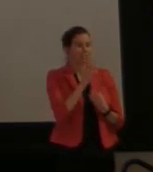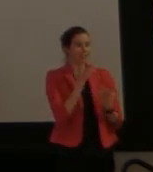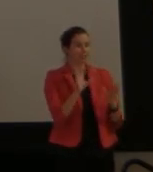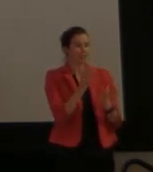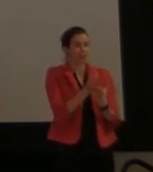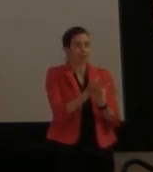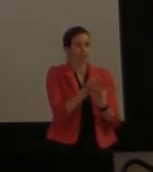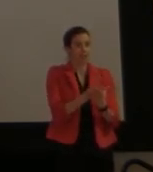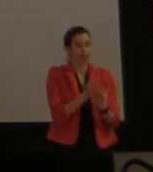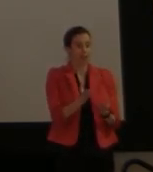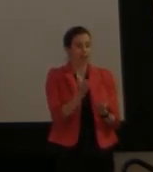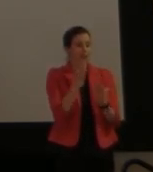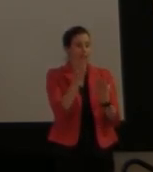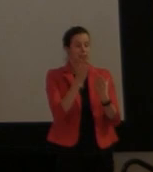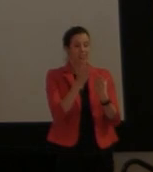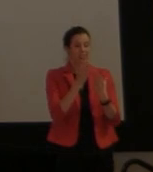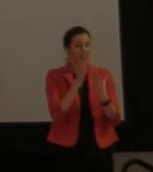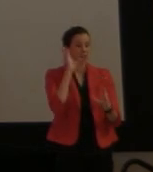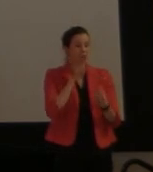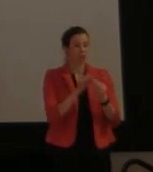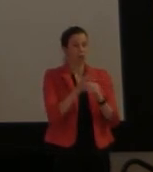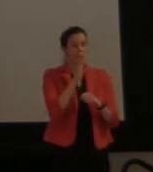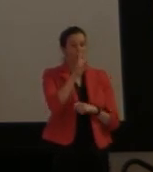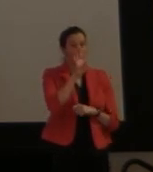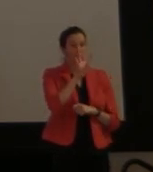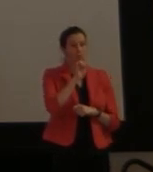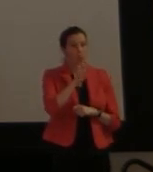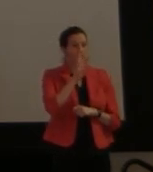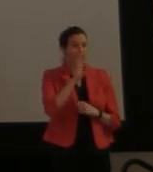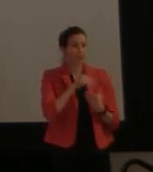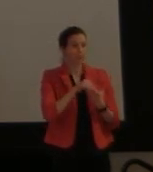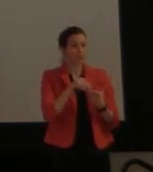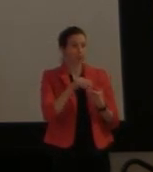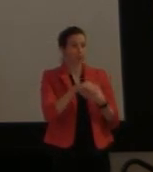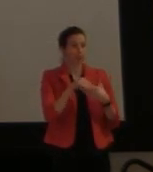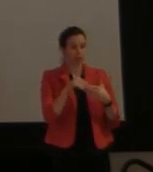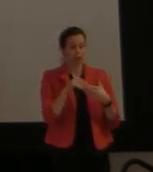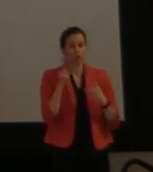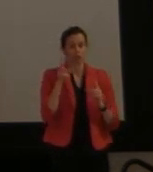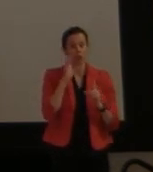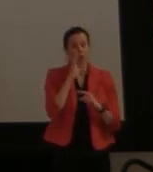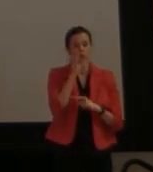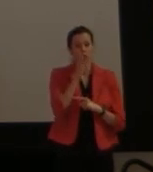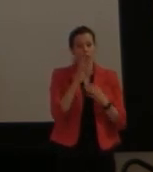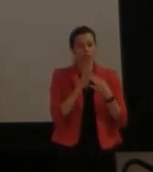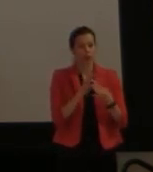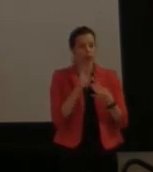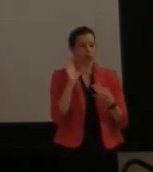research projects that totaled over $4.6 million. Tammy is going to speak to us about